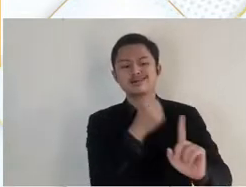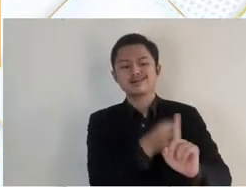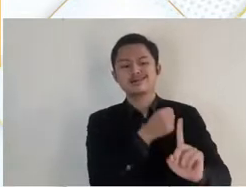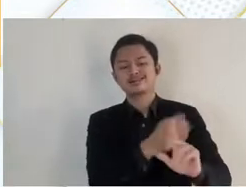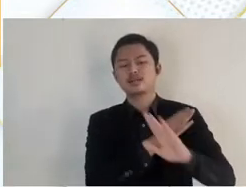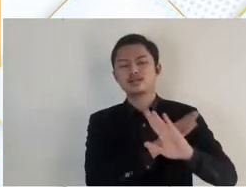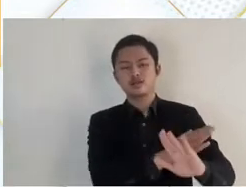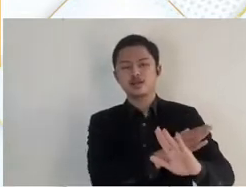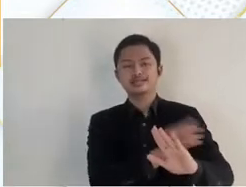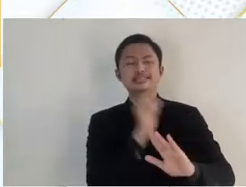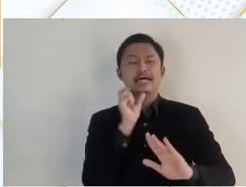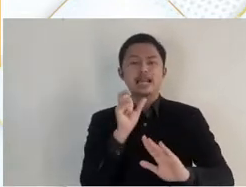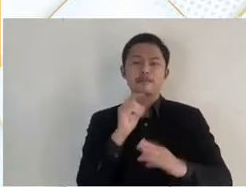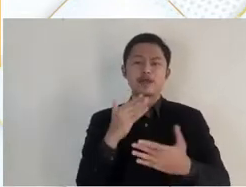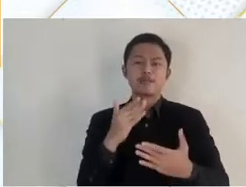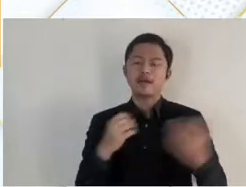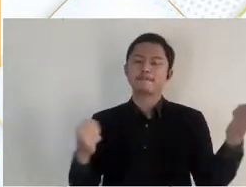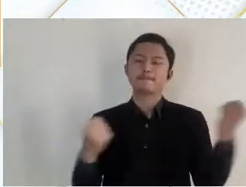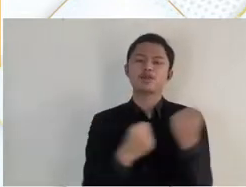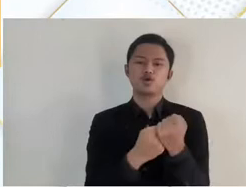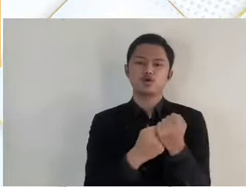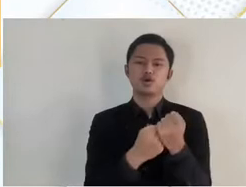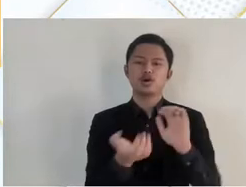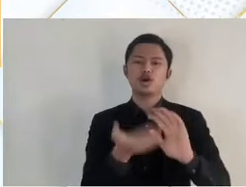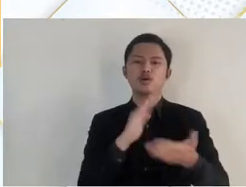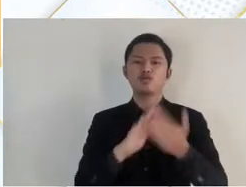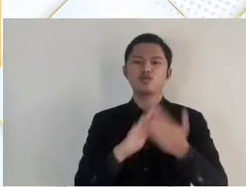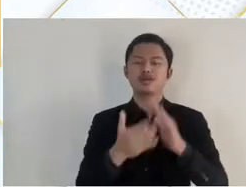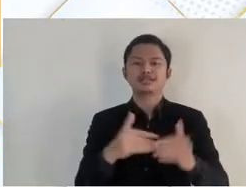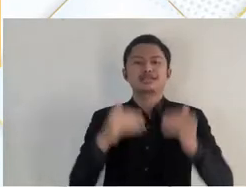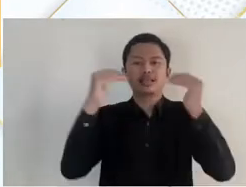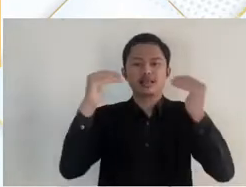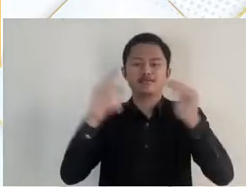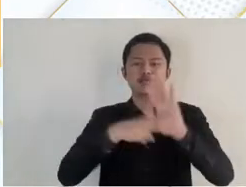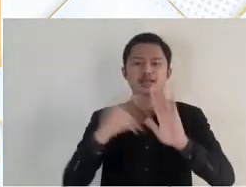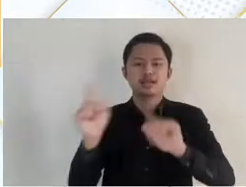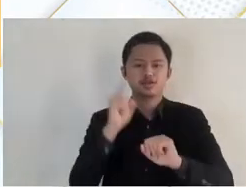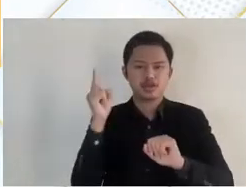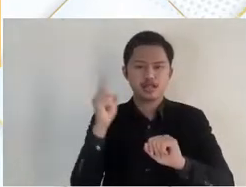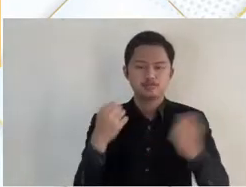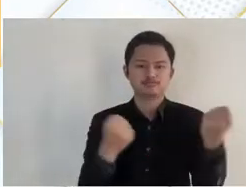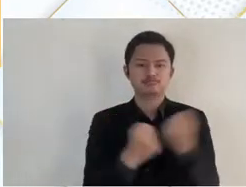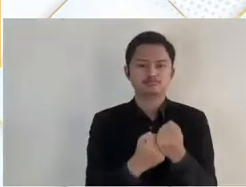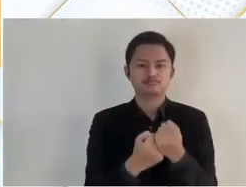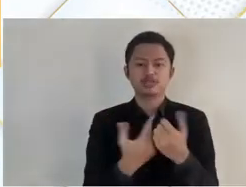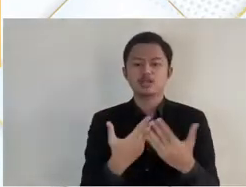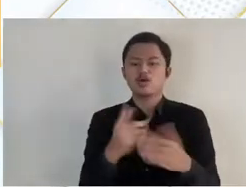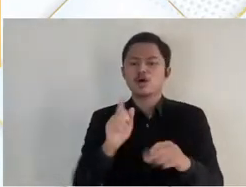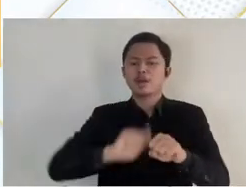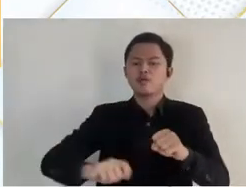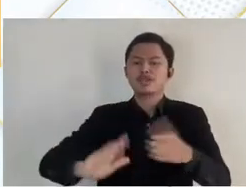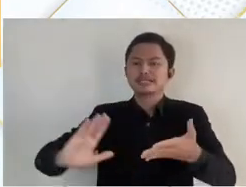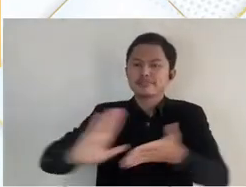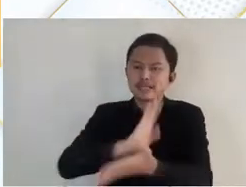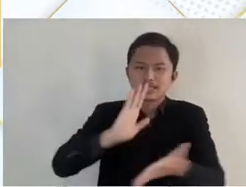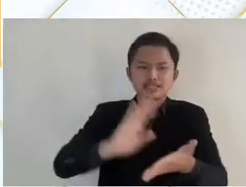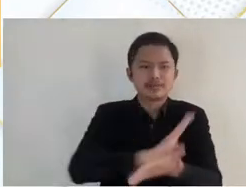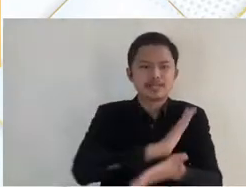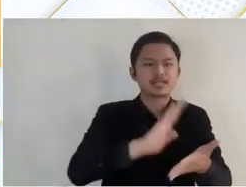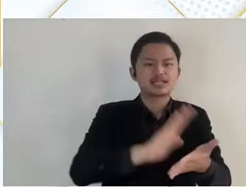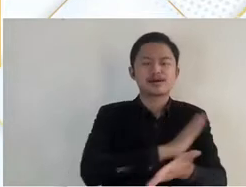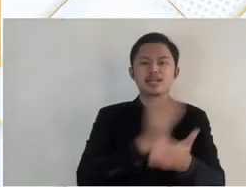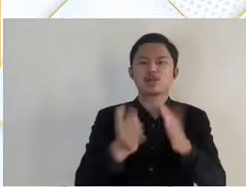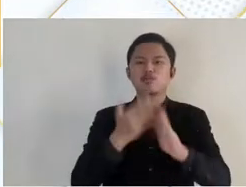by supporting communities at the sub-national levels, generating opportunities for community